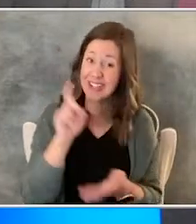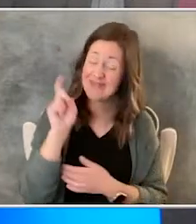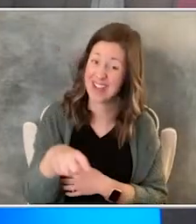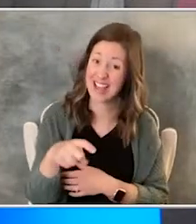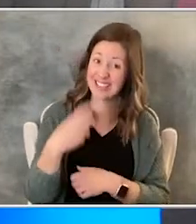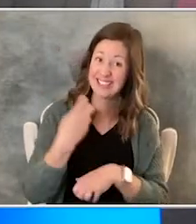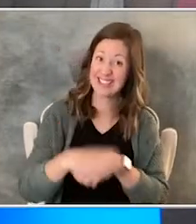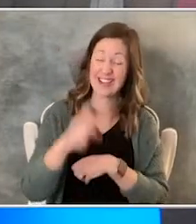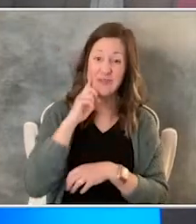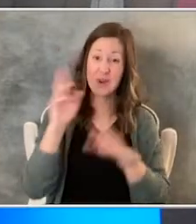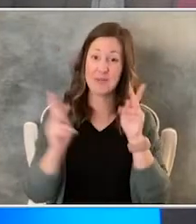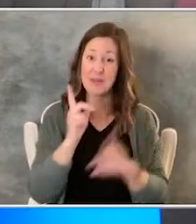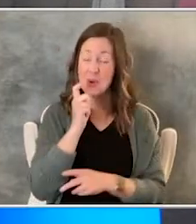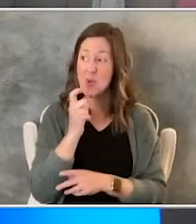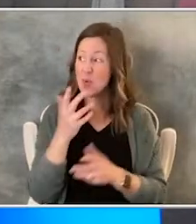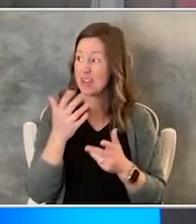this